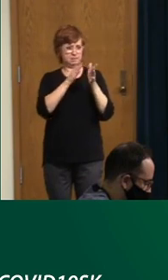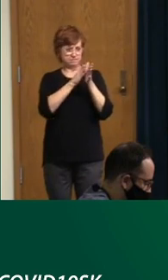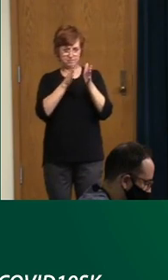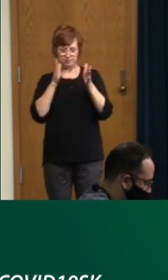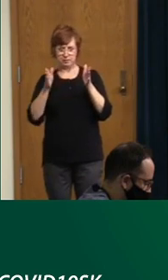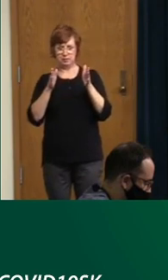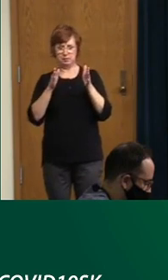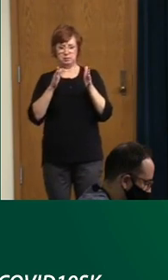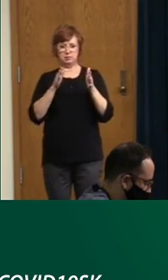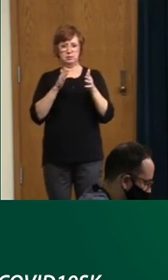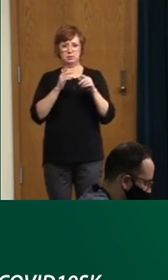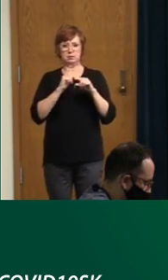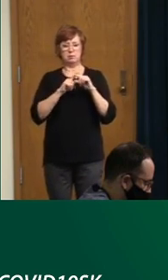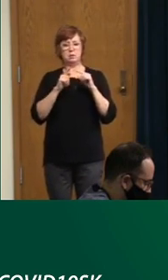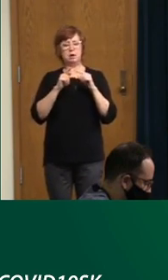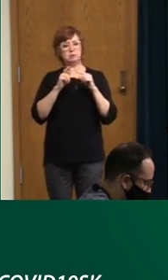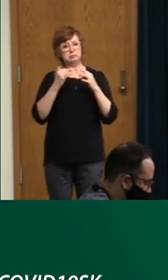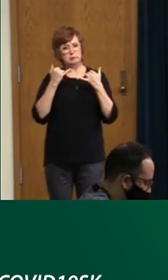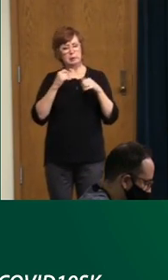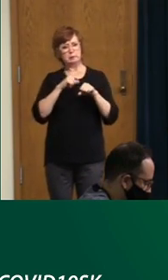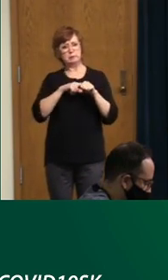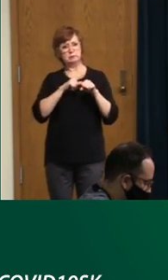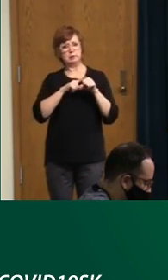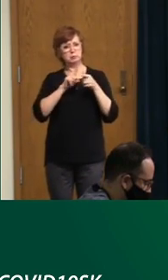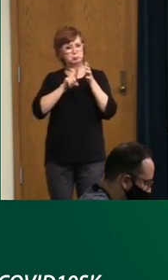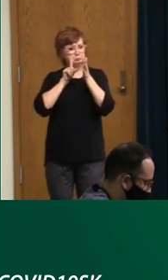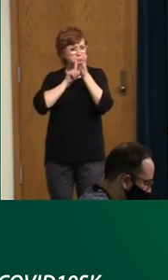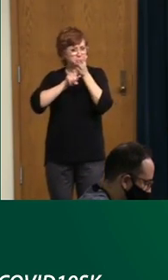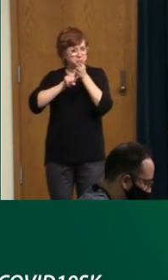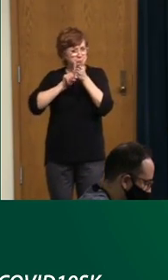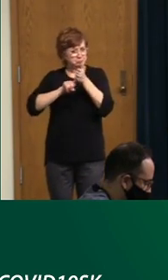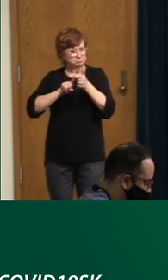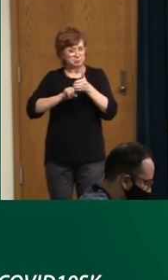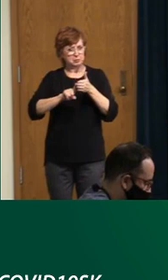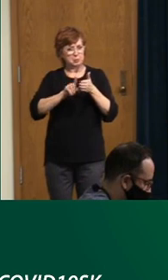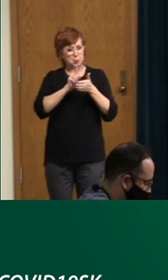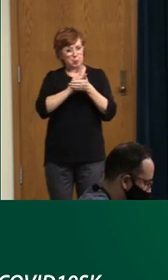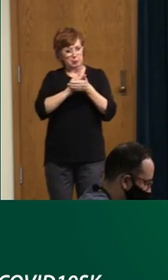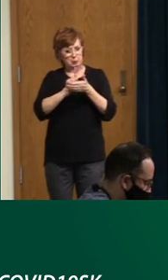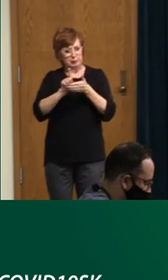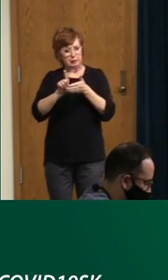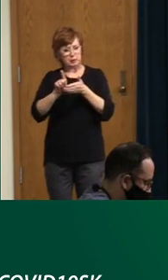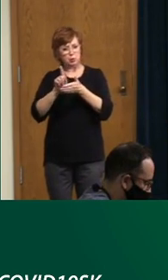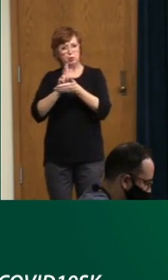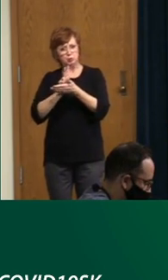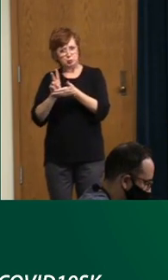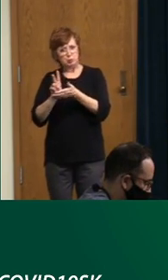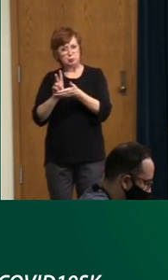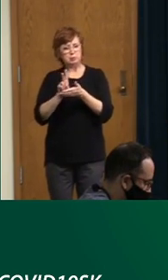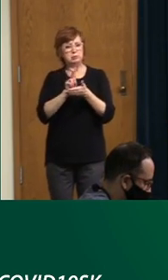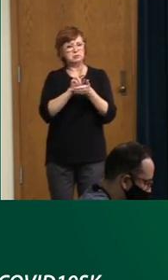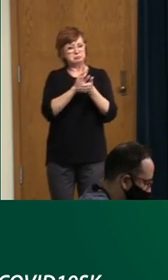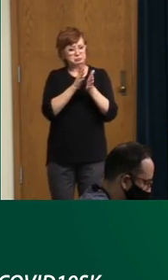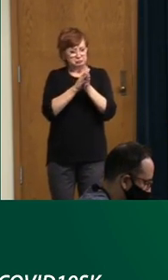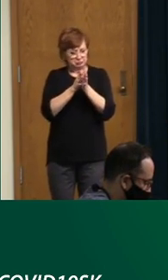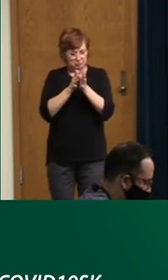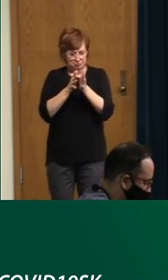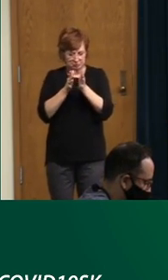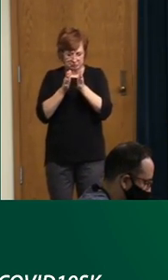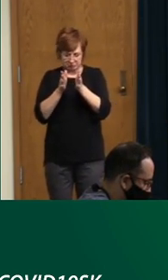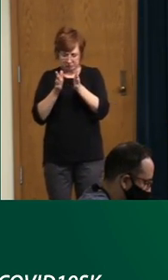critical, and if our numbers are trending up, then I think we will have to reconsider all measures. So right now there's consultations happening with all those